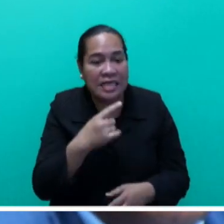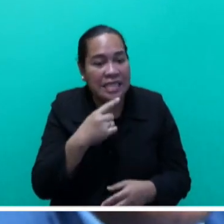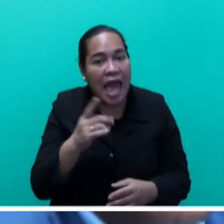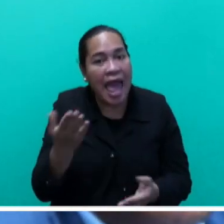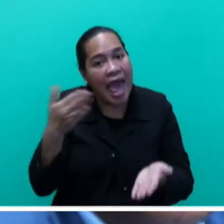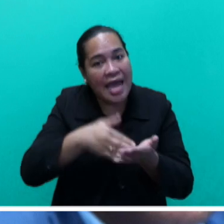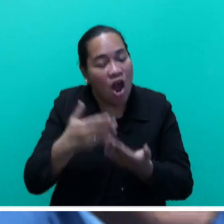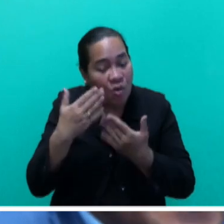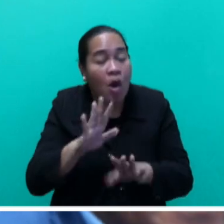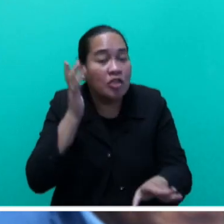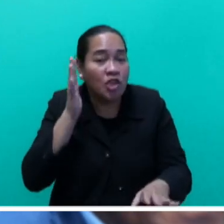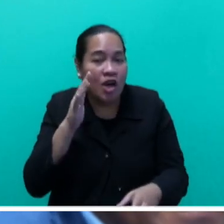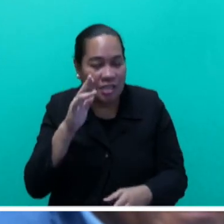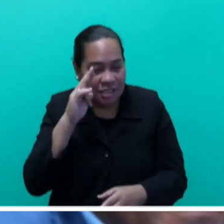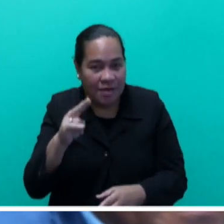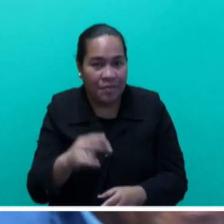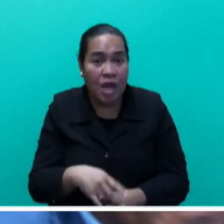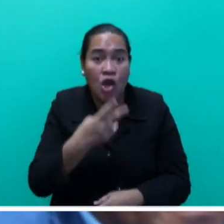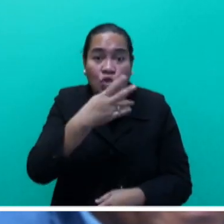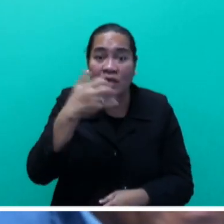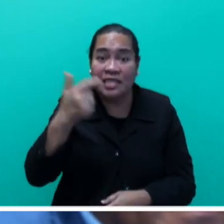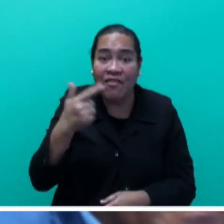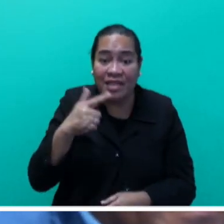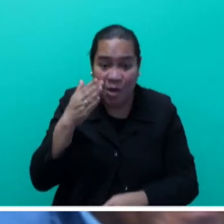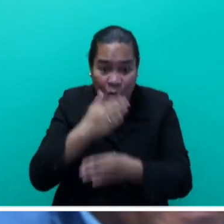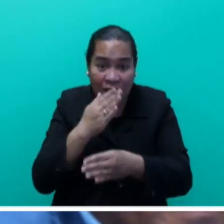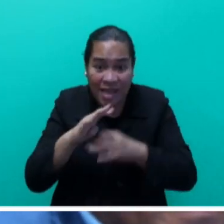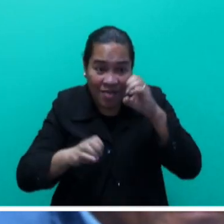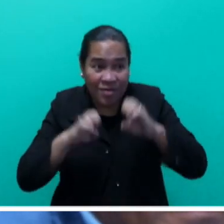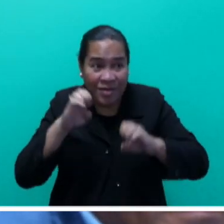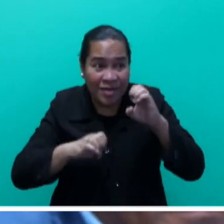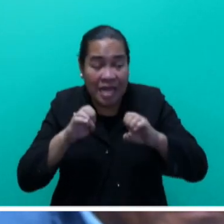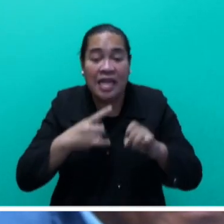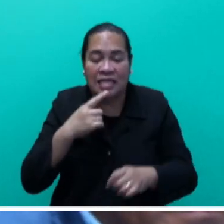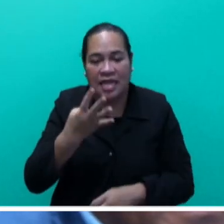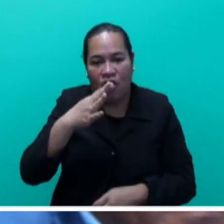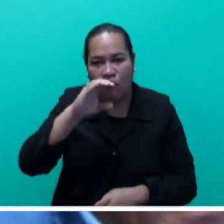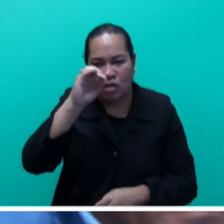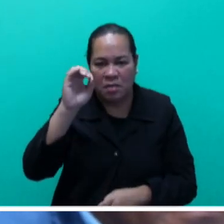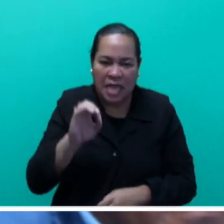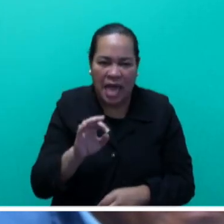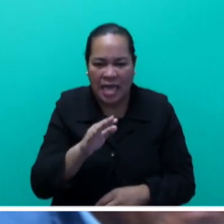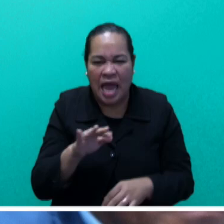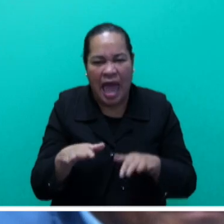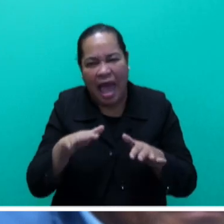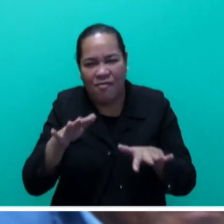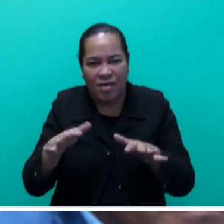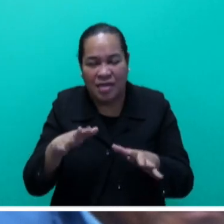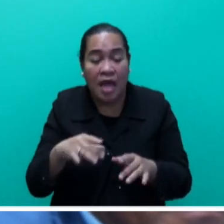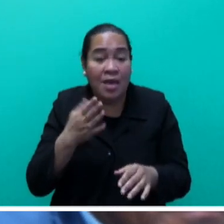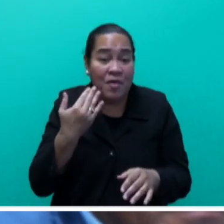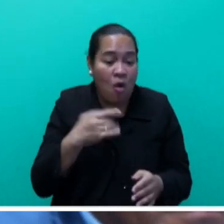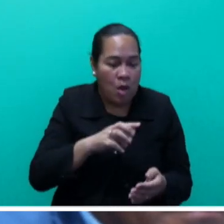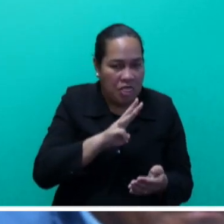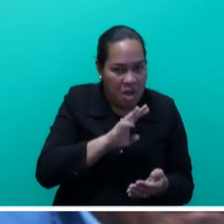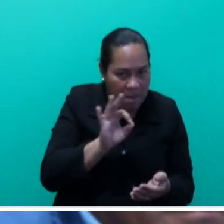The 2017 job evaluation exercise, which boasts of a 14% average, actually ranged from